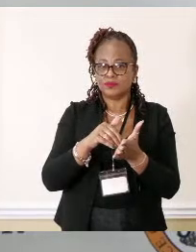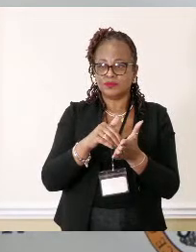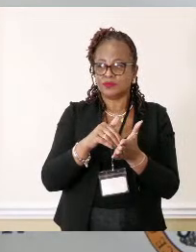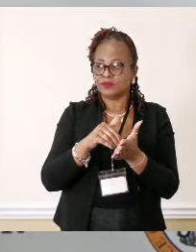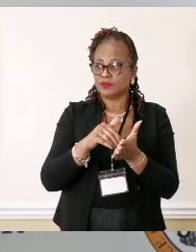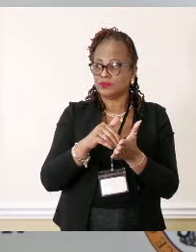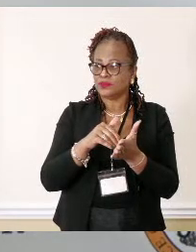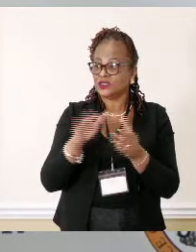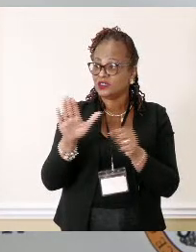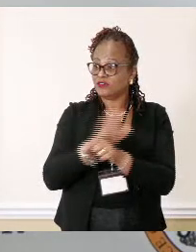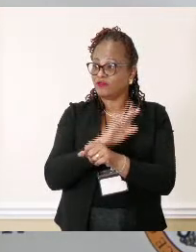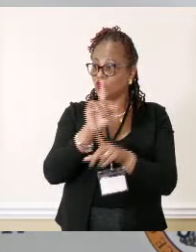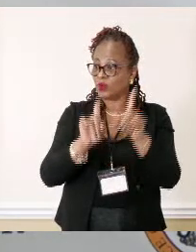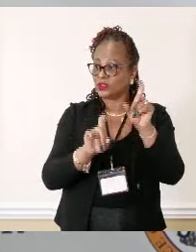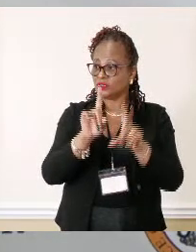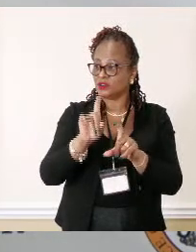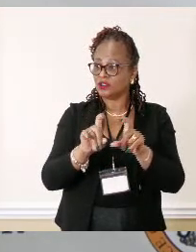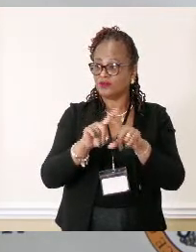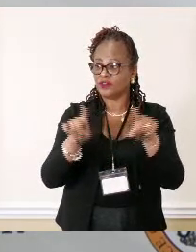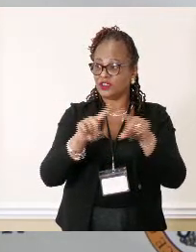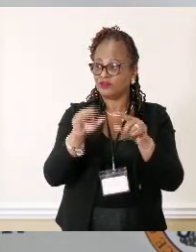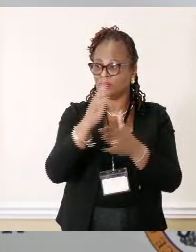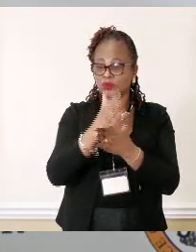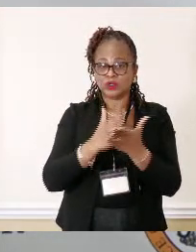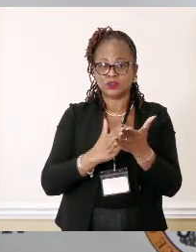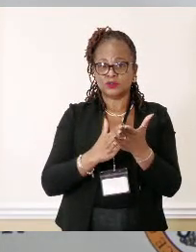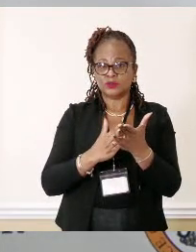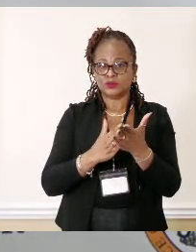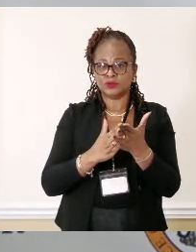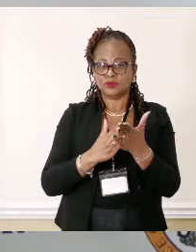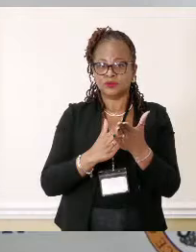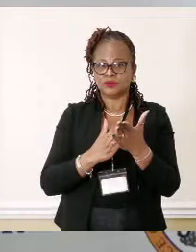Is that the full question, or do you have different parts?